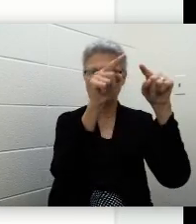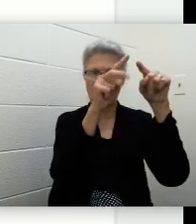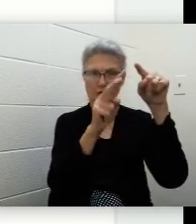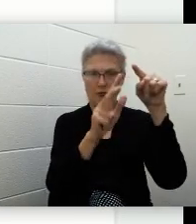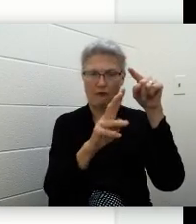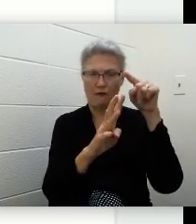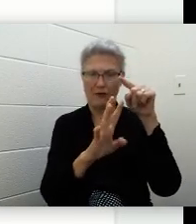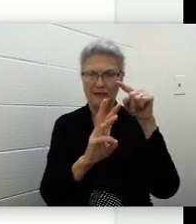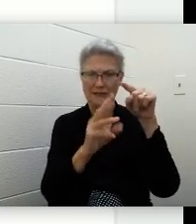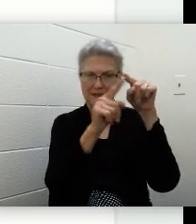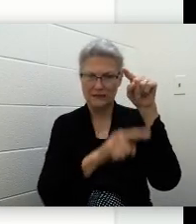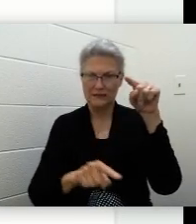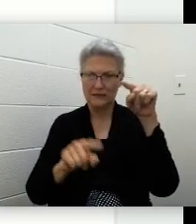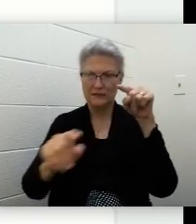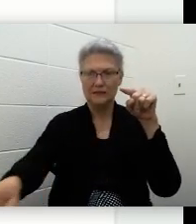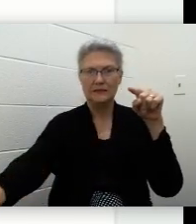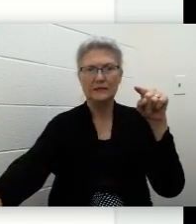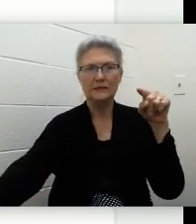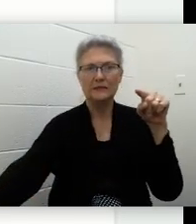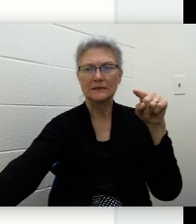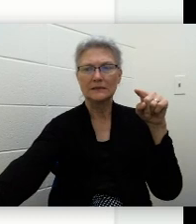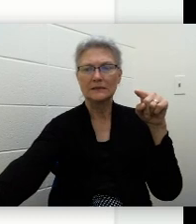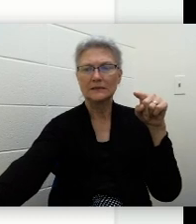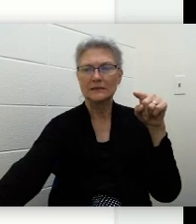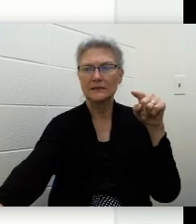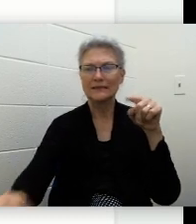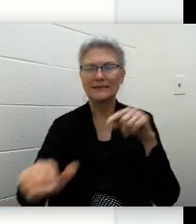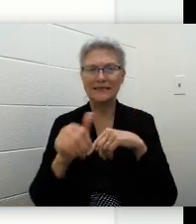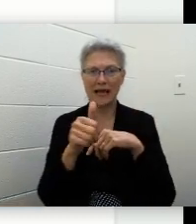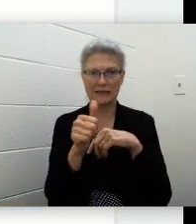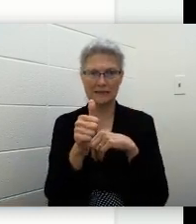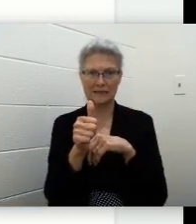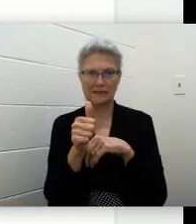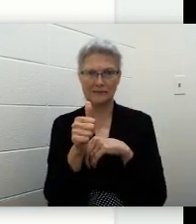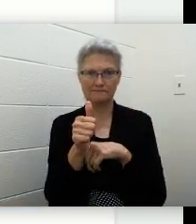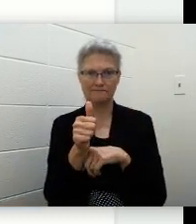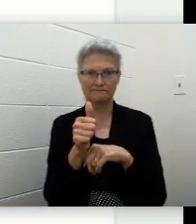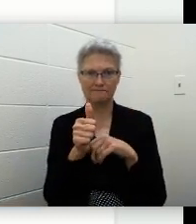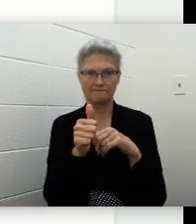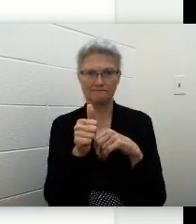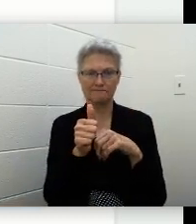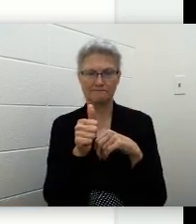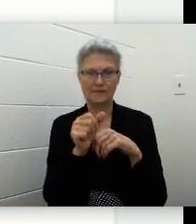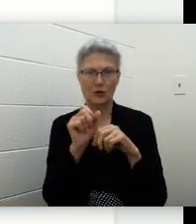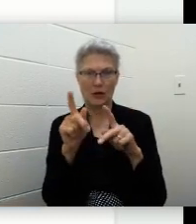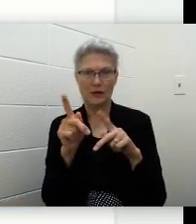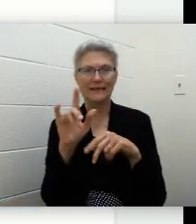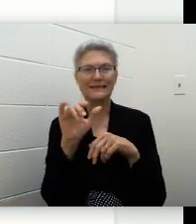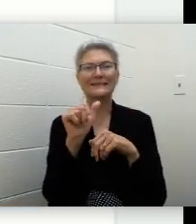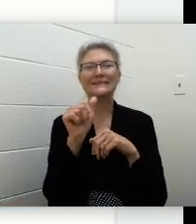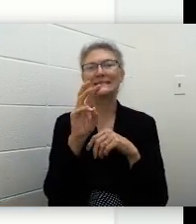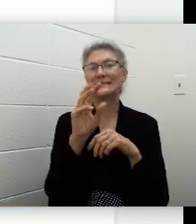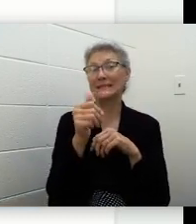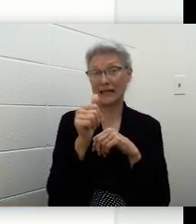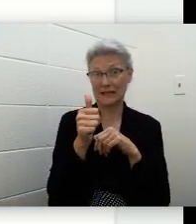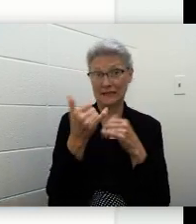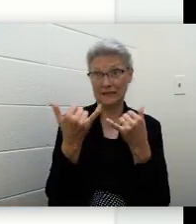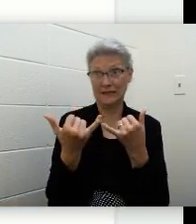3, 4, 5, 6. We have 6 10s. Okay, so we have 6 10s